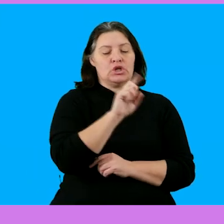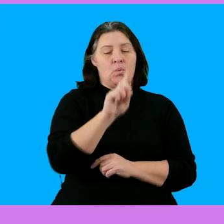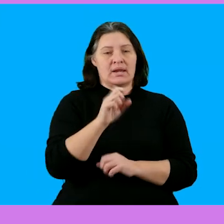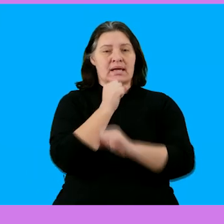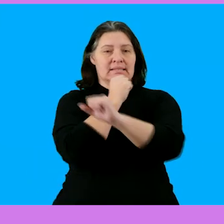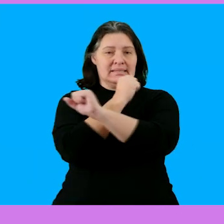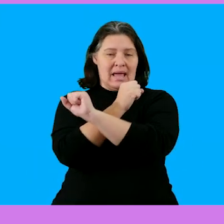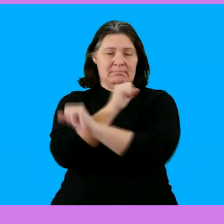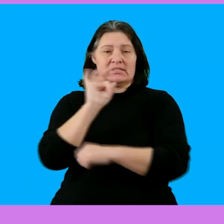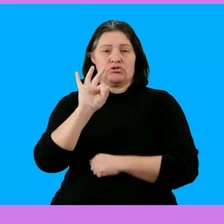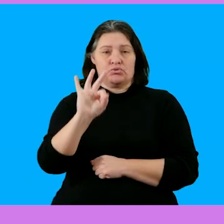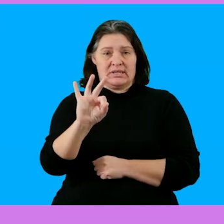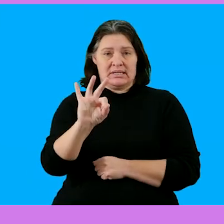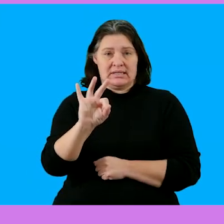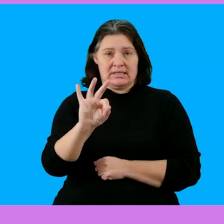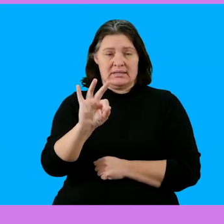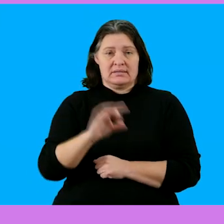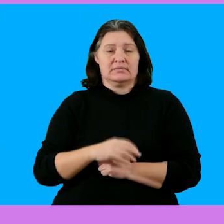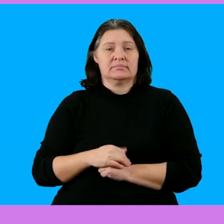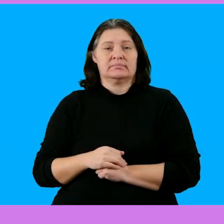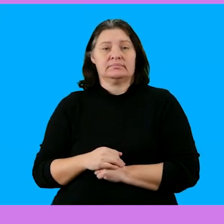in 31 multiplied by 3.